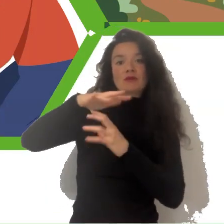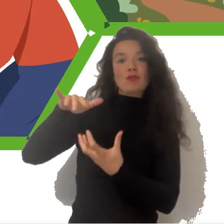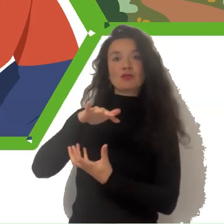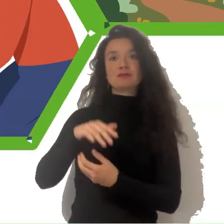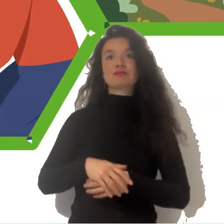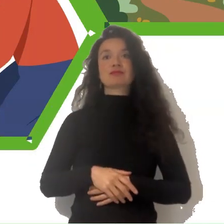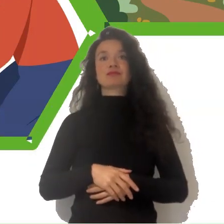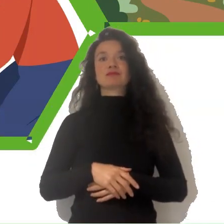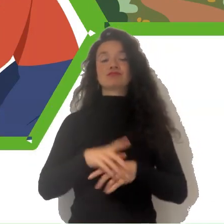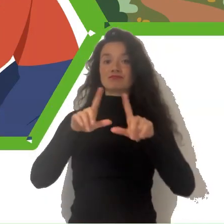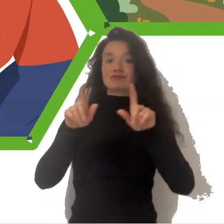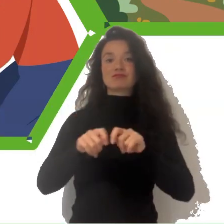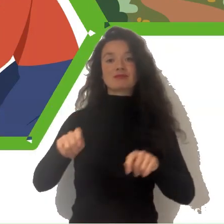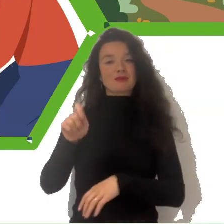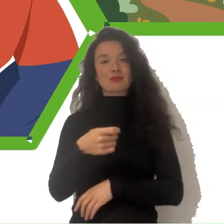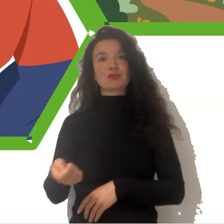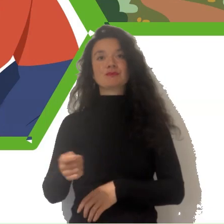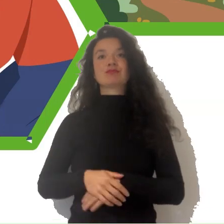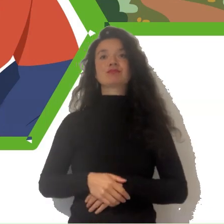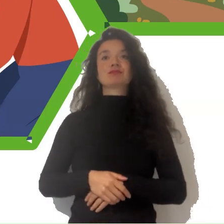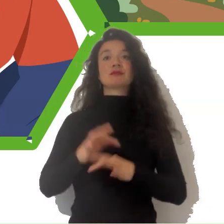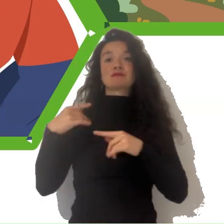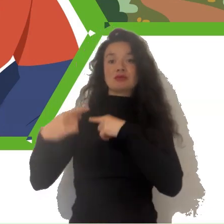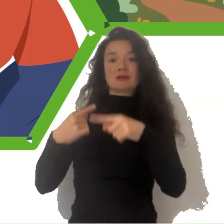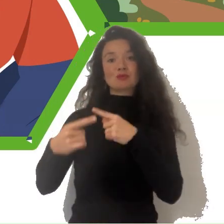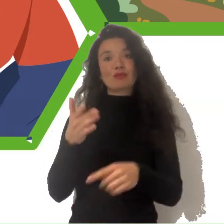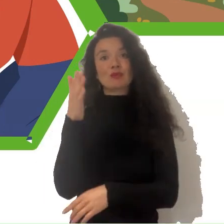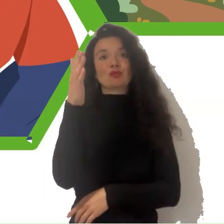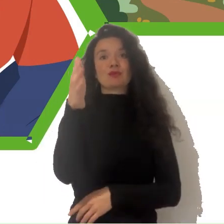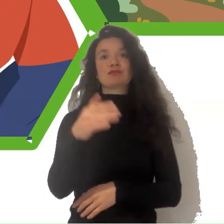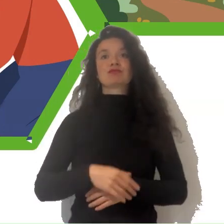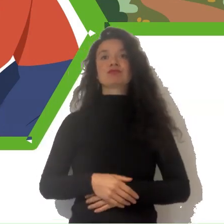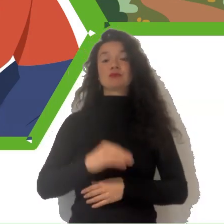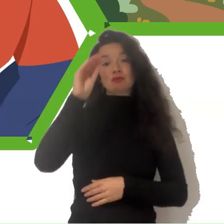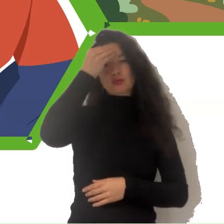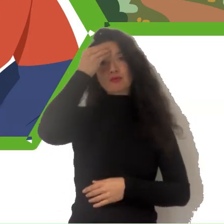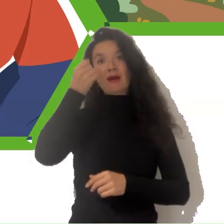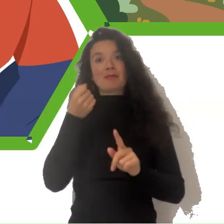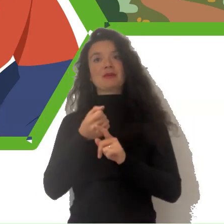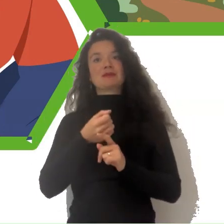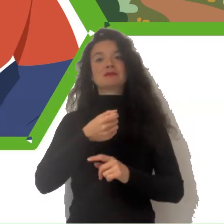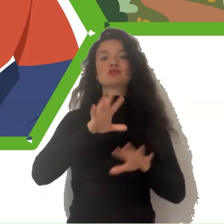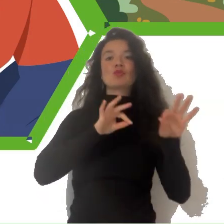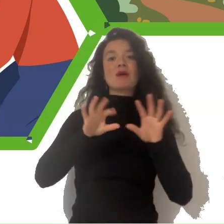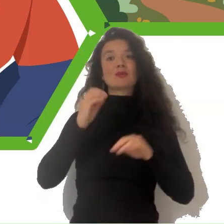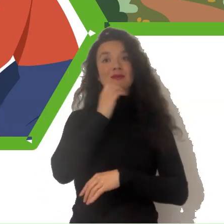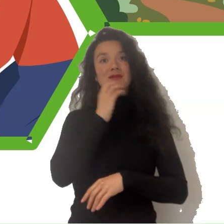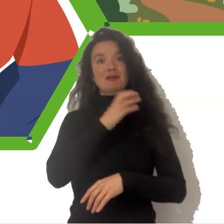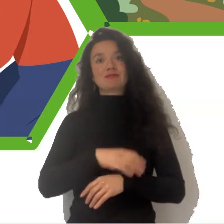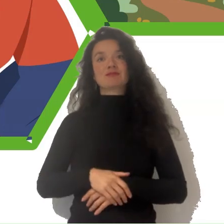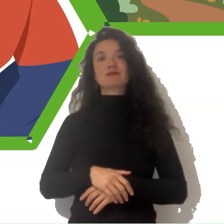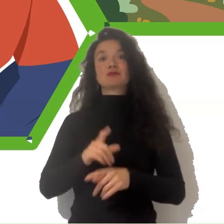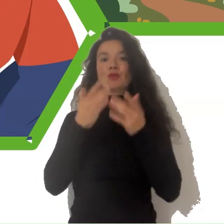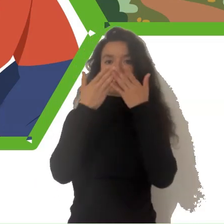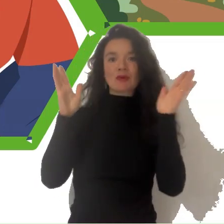in daily tasks. Green skills about value and mindsets include the responsibility for the